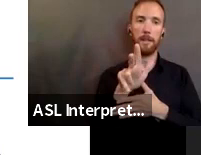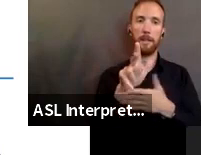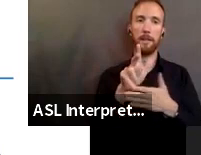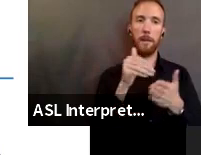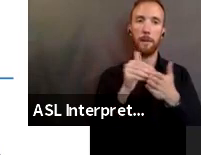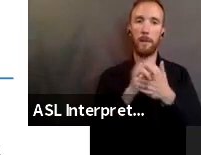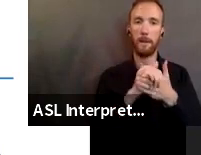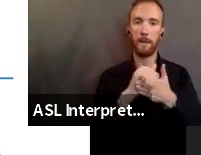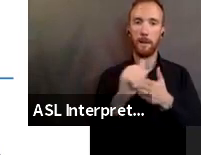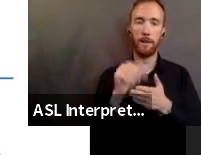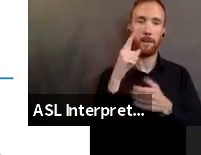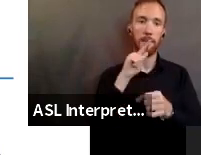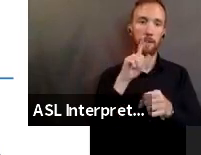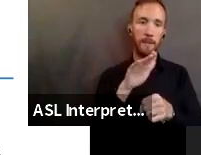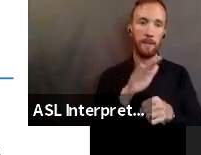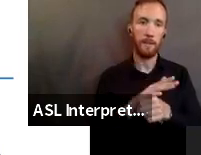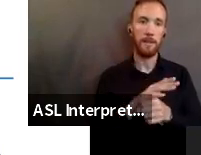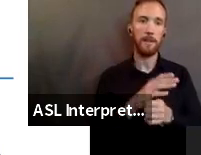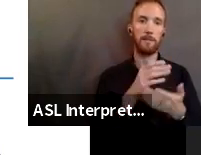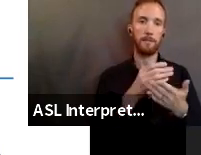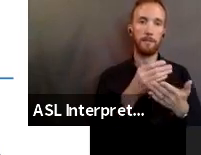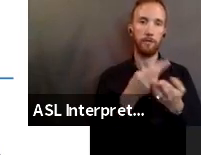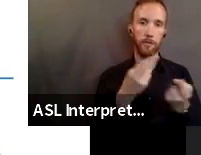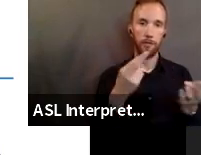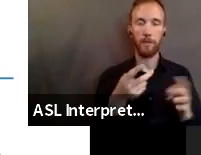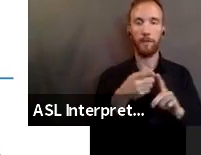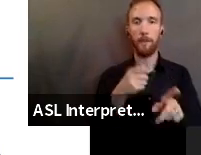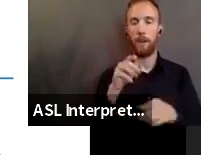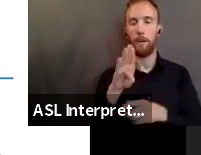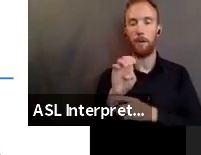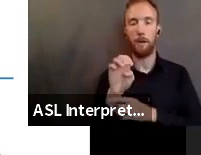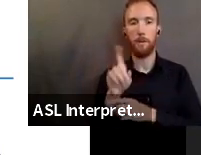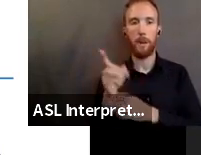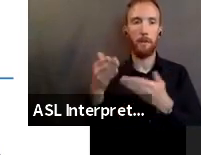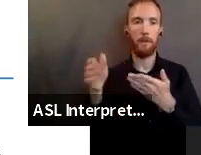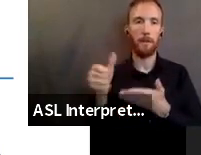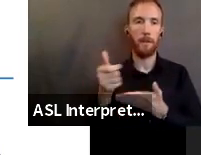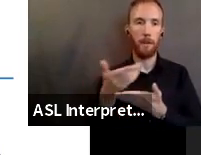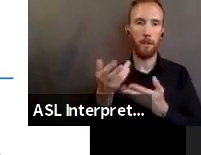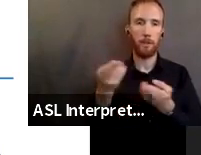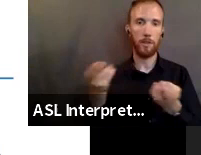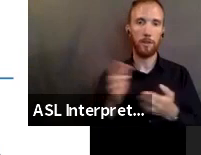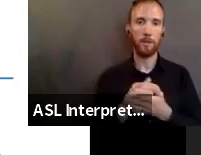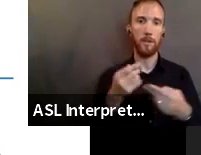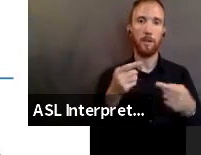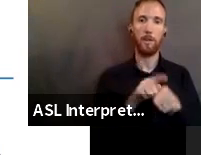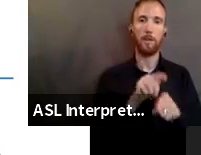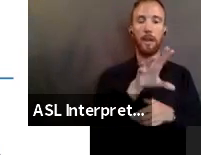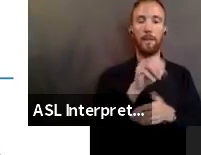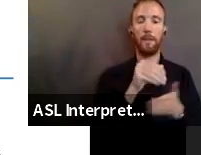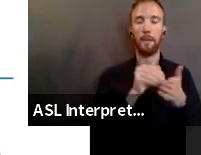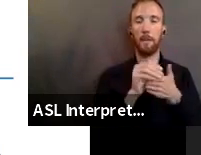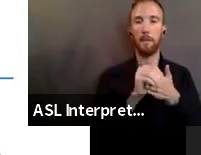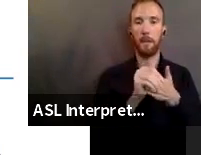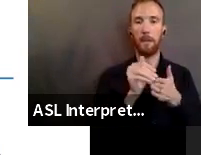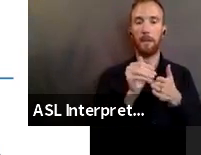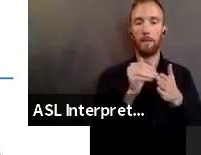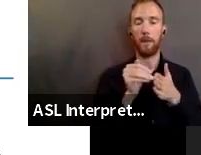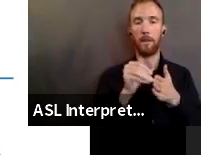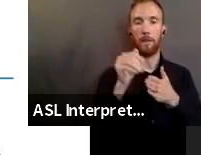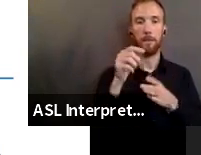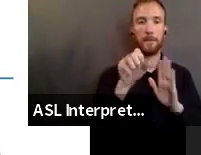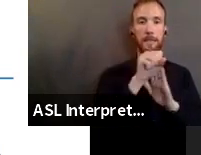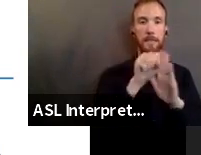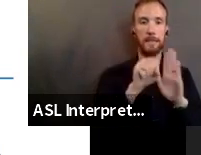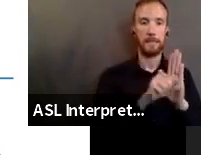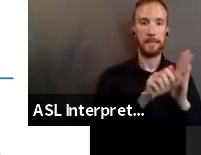backed by anticipated bond offerings and other committed resources we've also included 50 million in state funding an additional 55 million